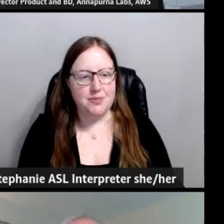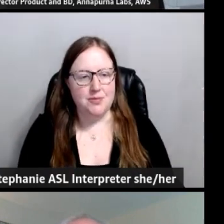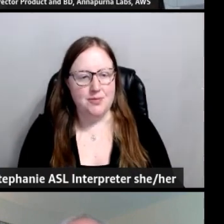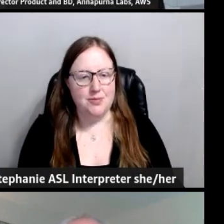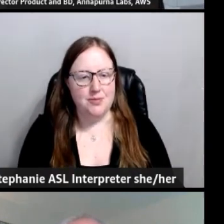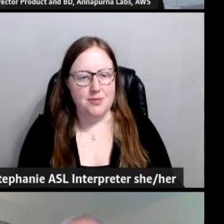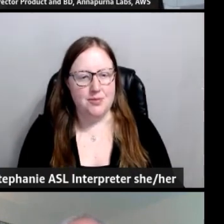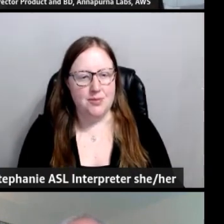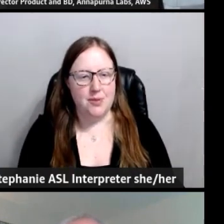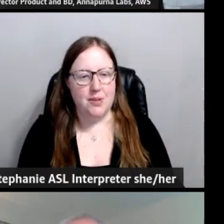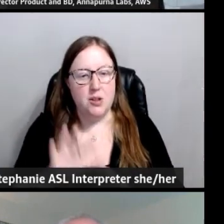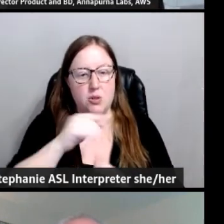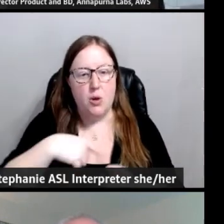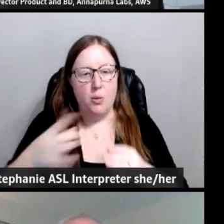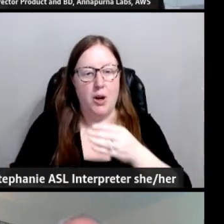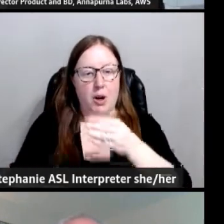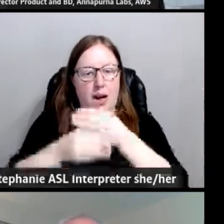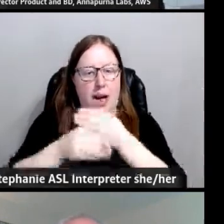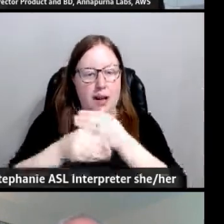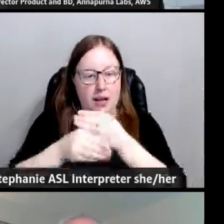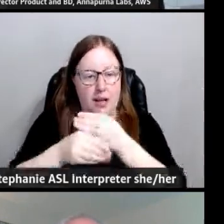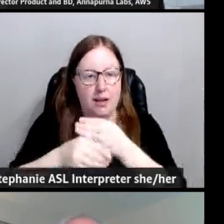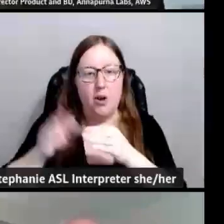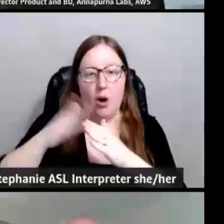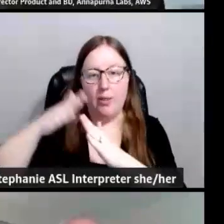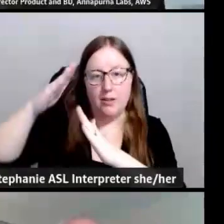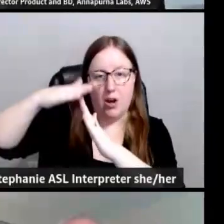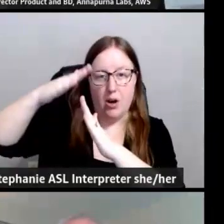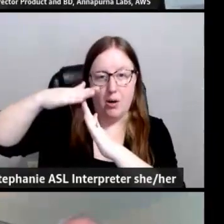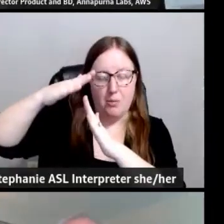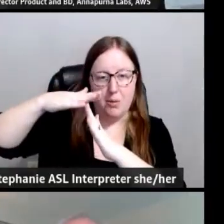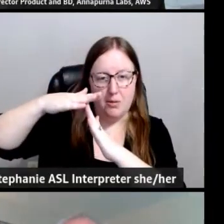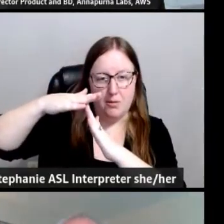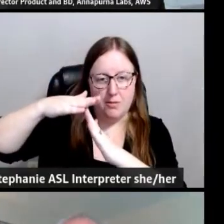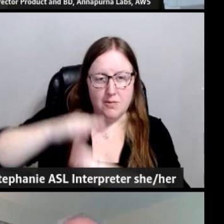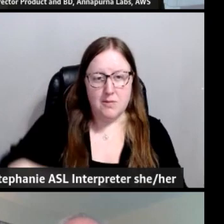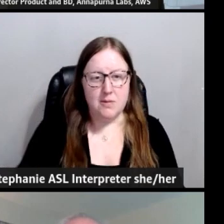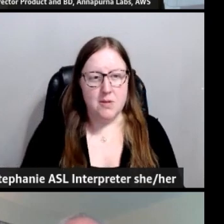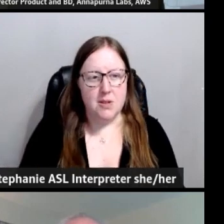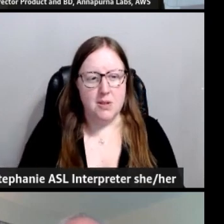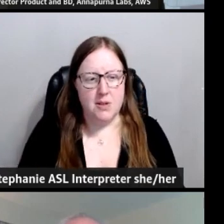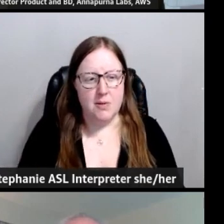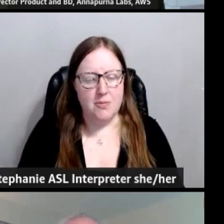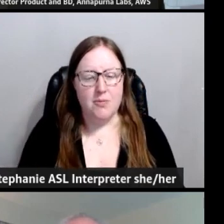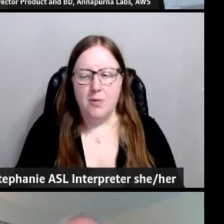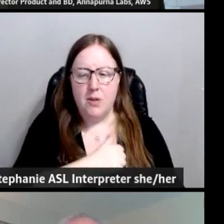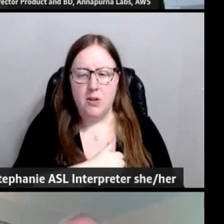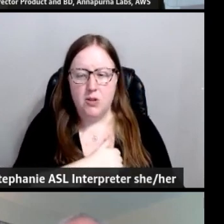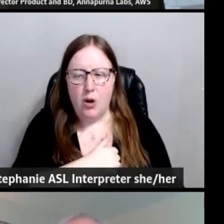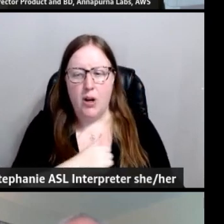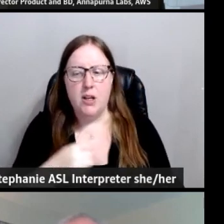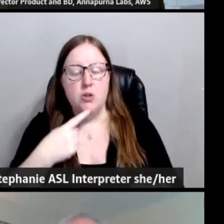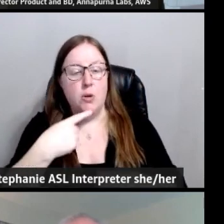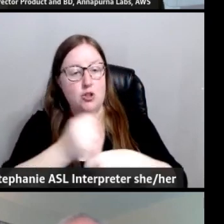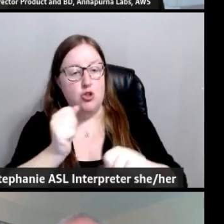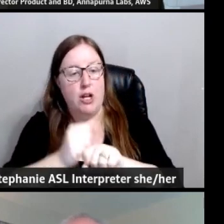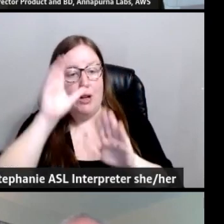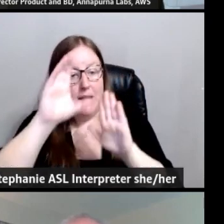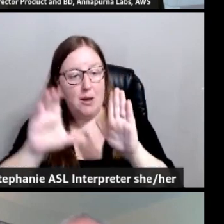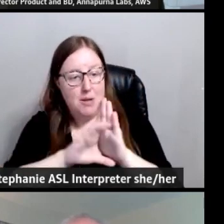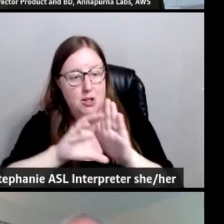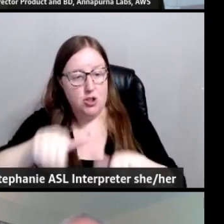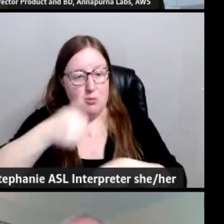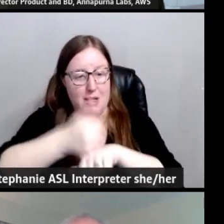So we are adding the input here on the top, on the prompt. So our input is asking for it to generate an image based on